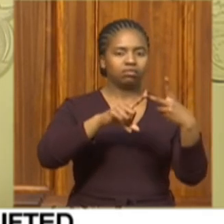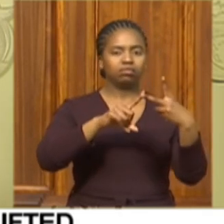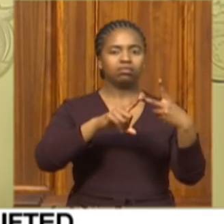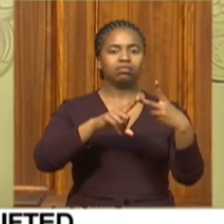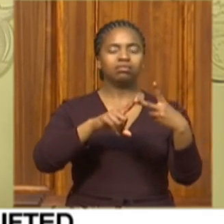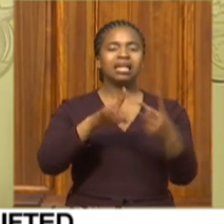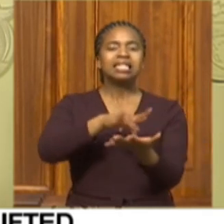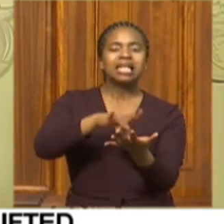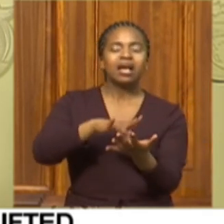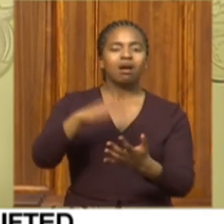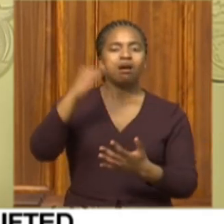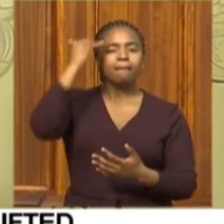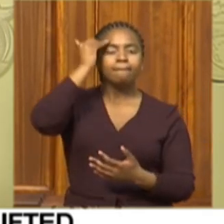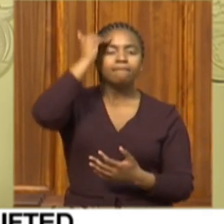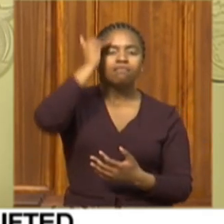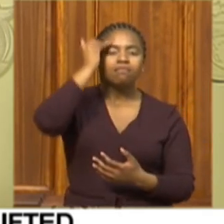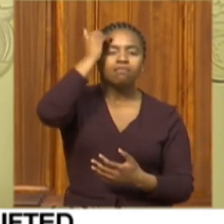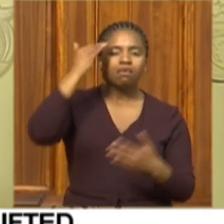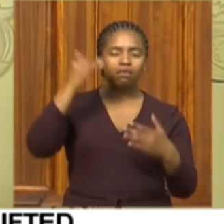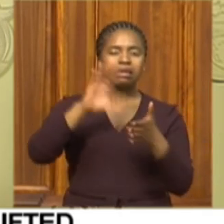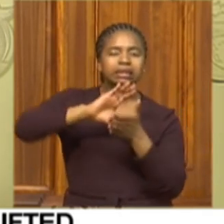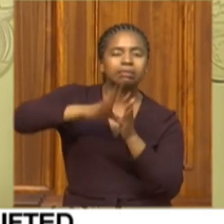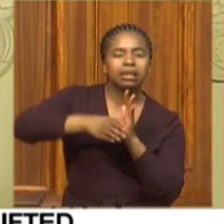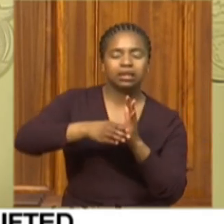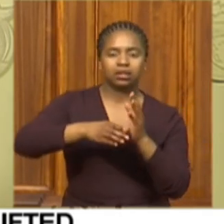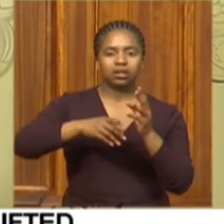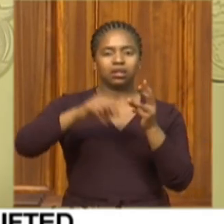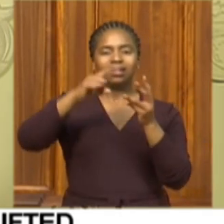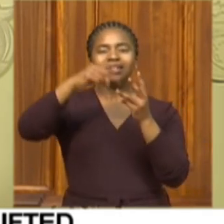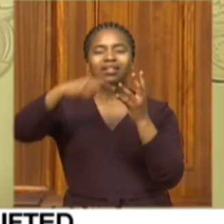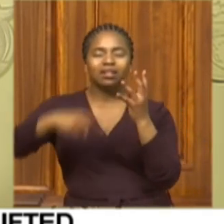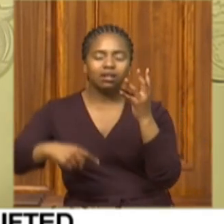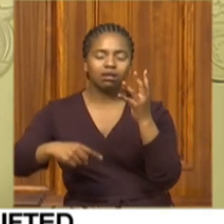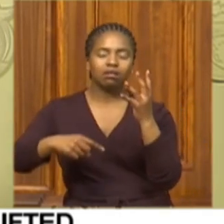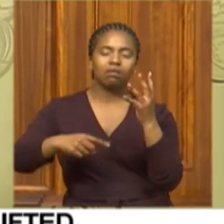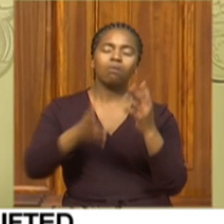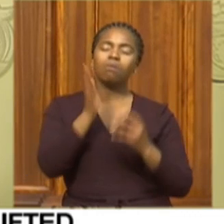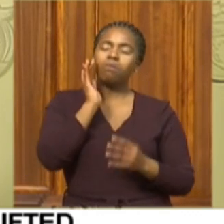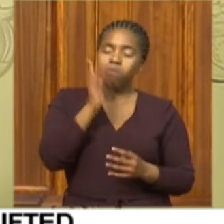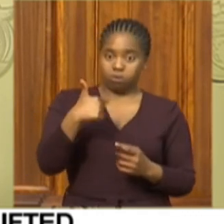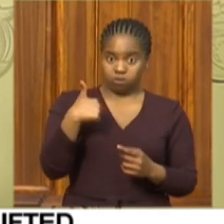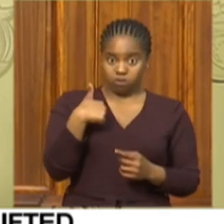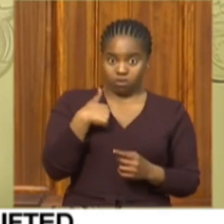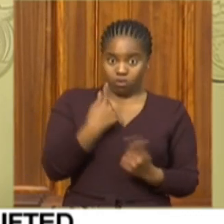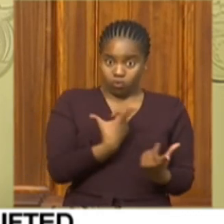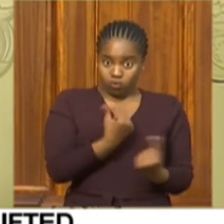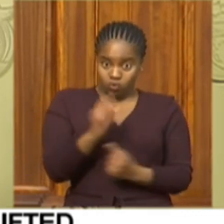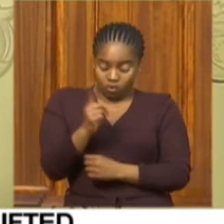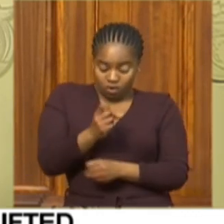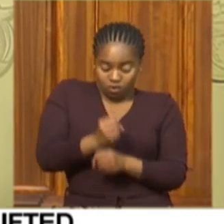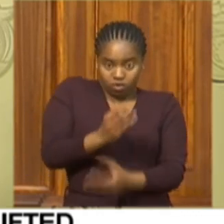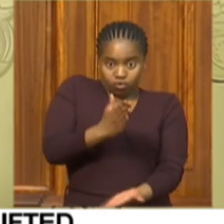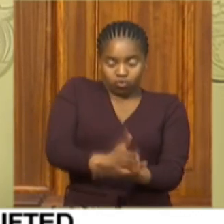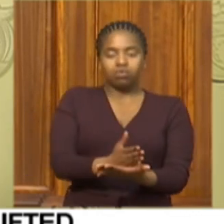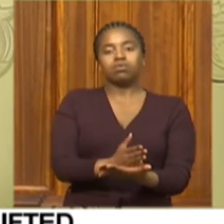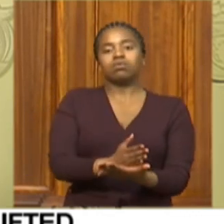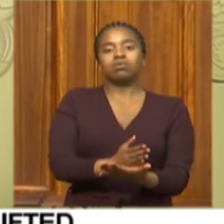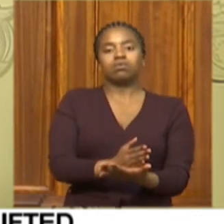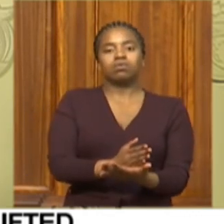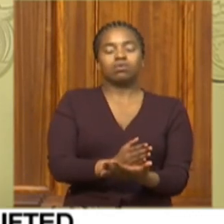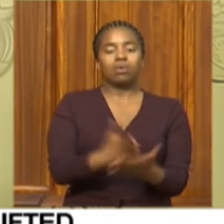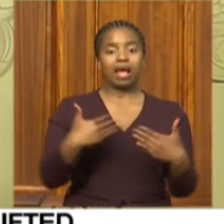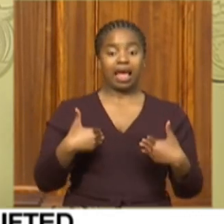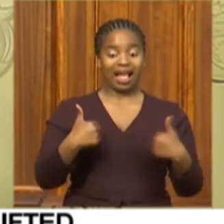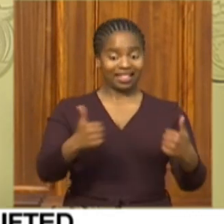facilities, and other institutions. We will also strengthen our efforts to ensure and enforce health